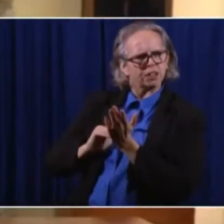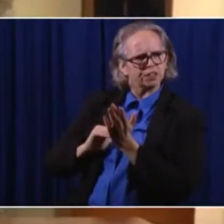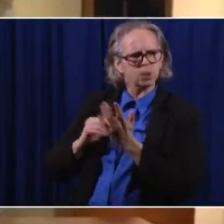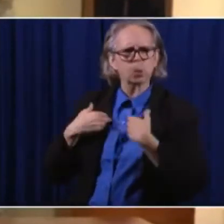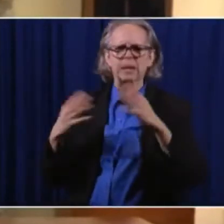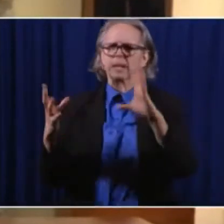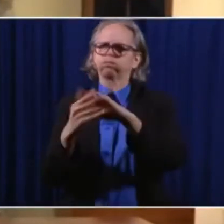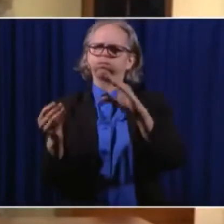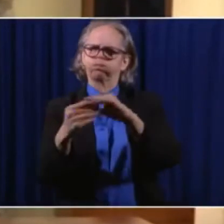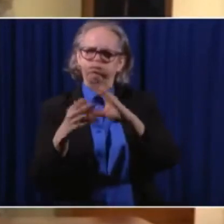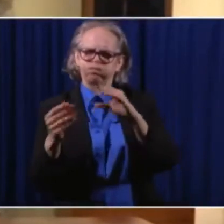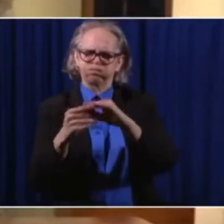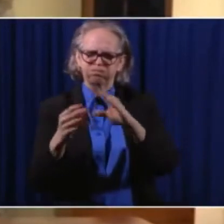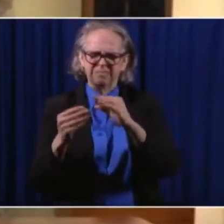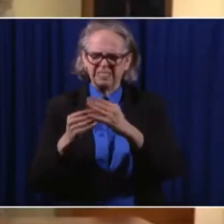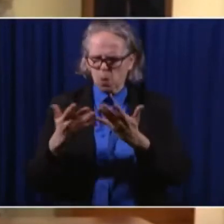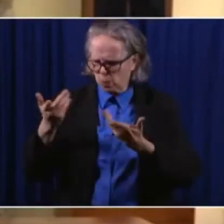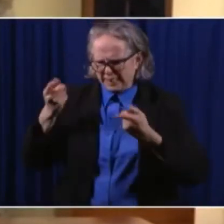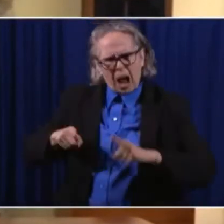local hospital.